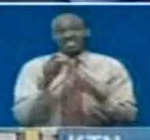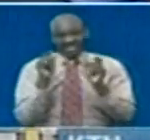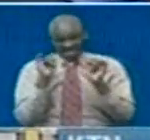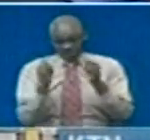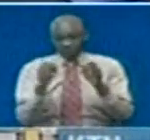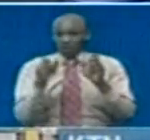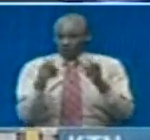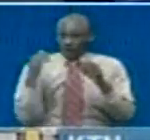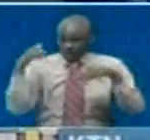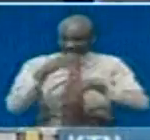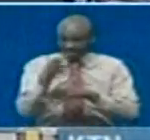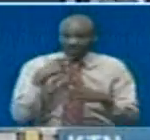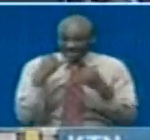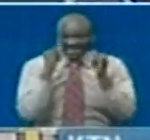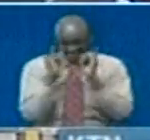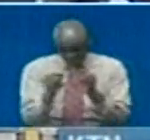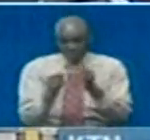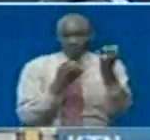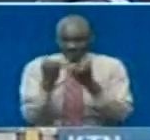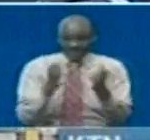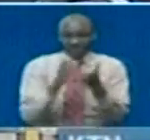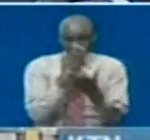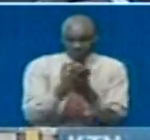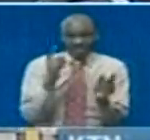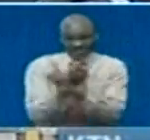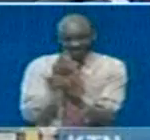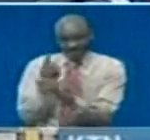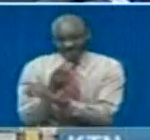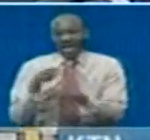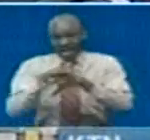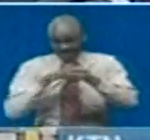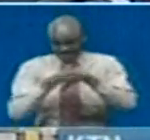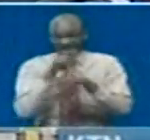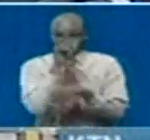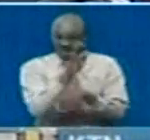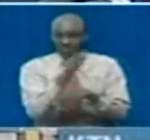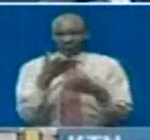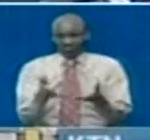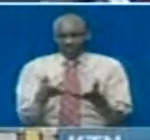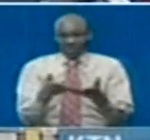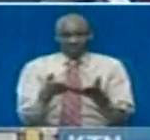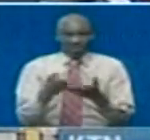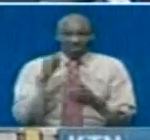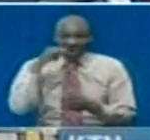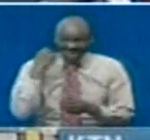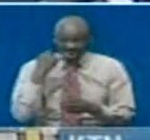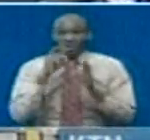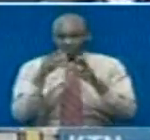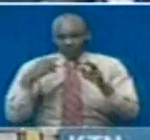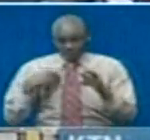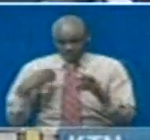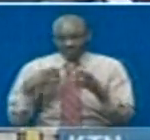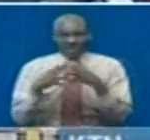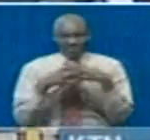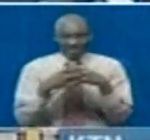tonight where he will announce new trade deals between his country's firms and Africa. KTN's Joe Agay reports from Washington,